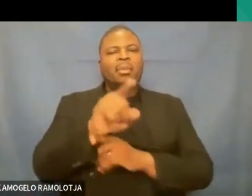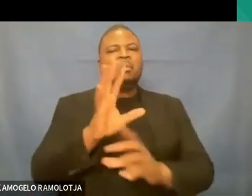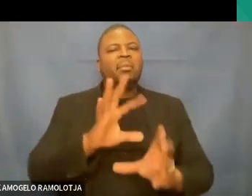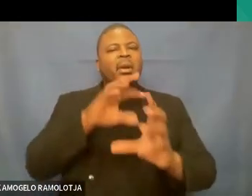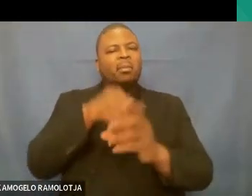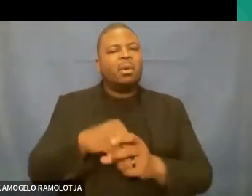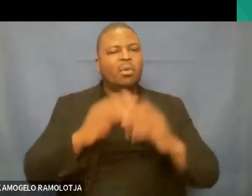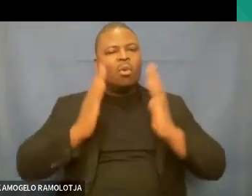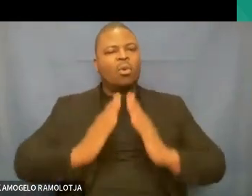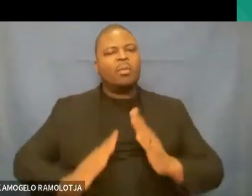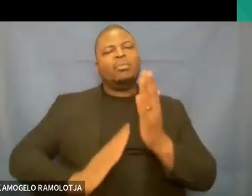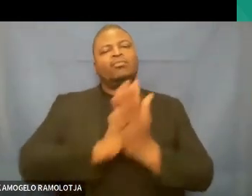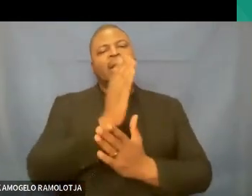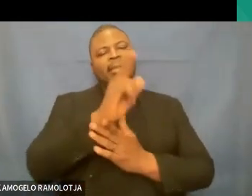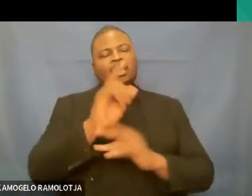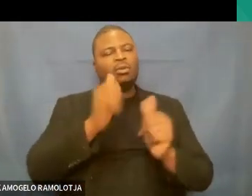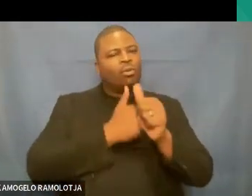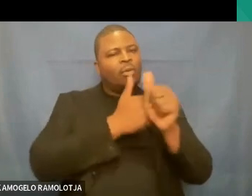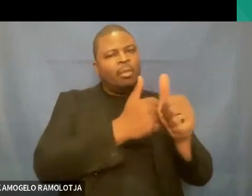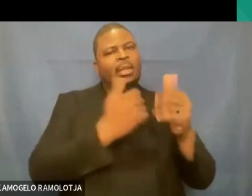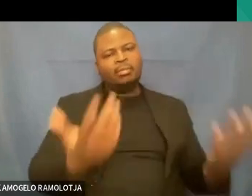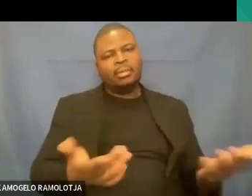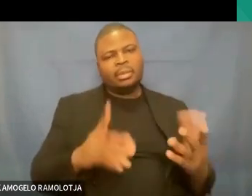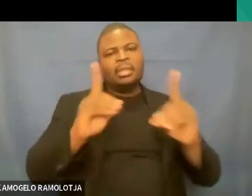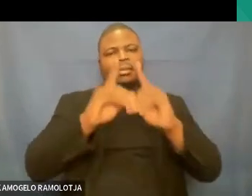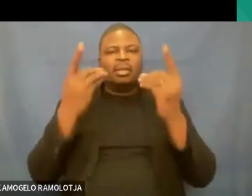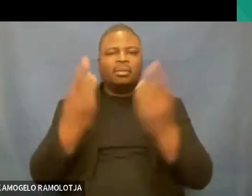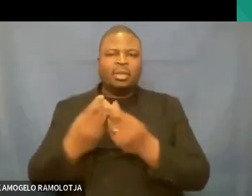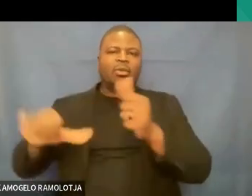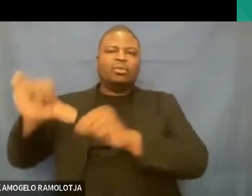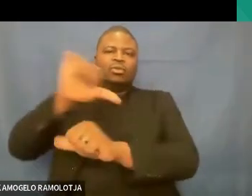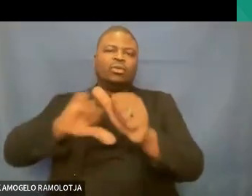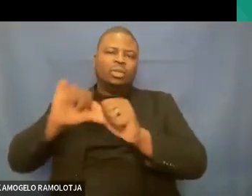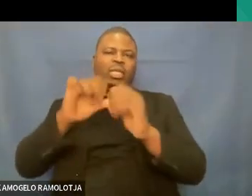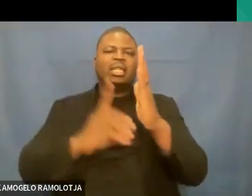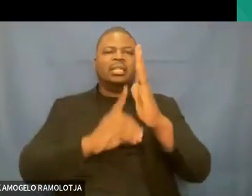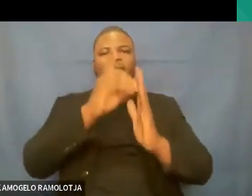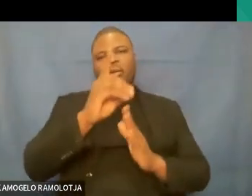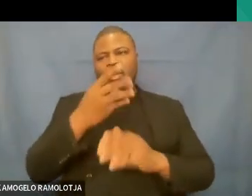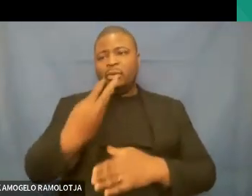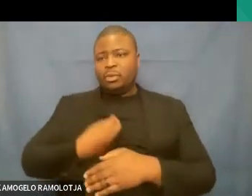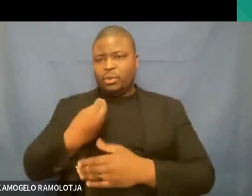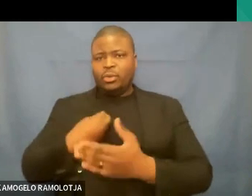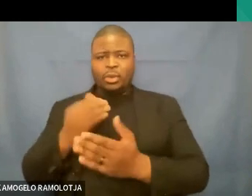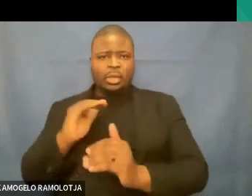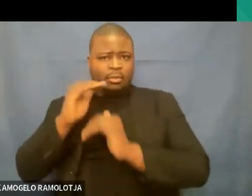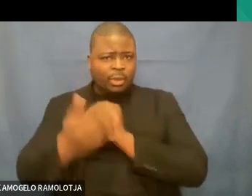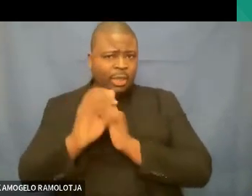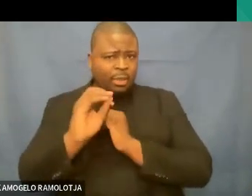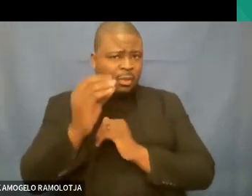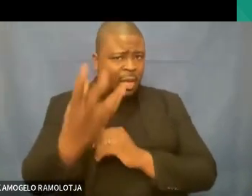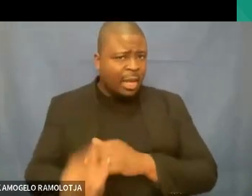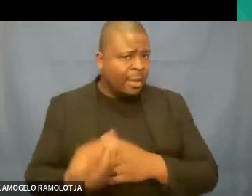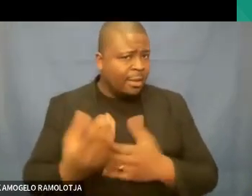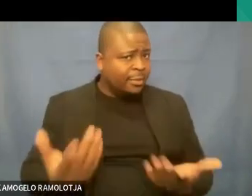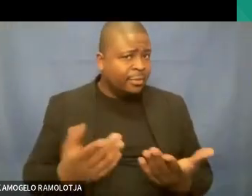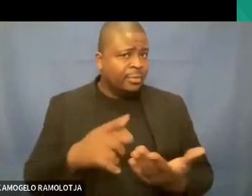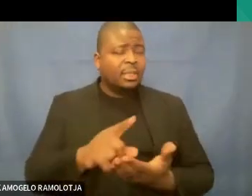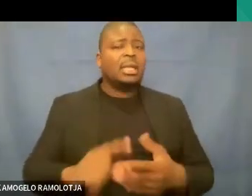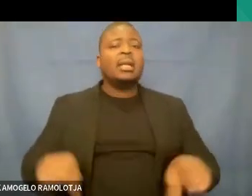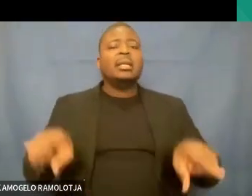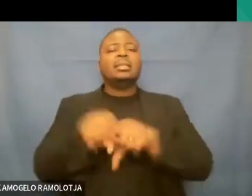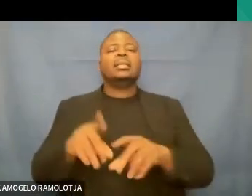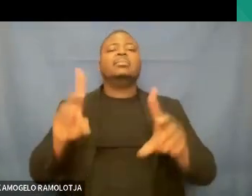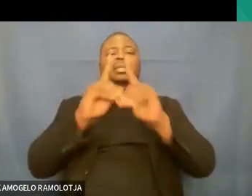compliant manner? And Department of Social Development, are we really protecting our youth? And it's time for our departments to stop hiding